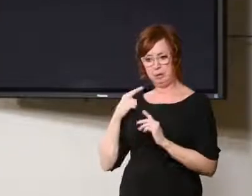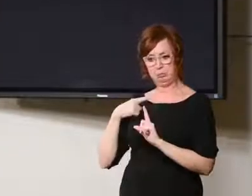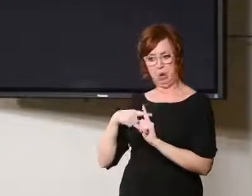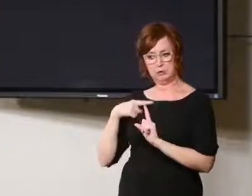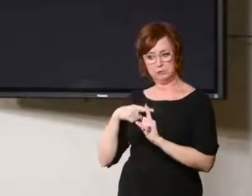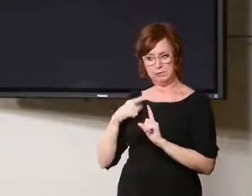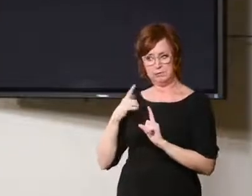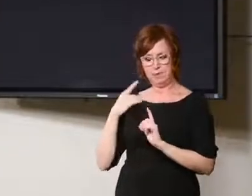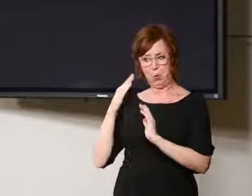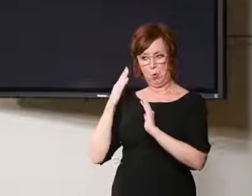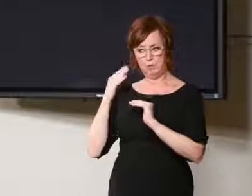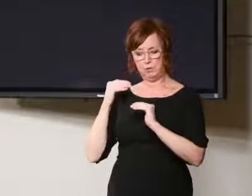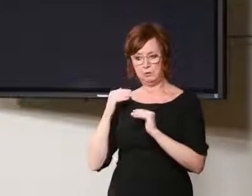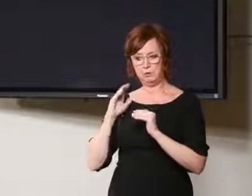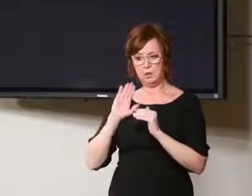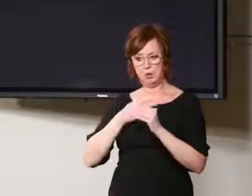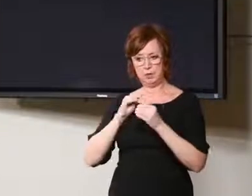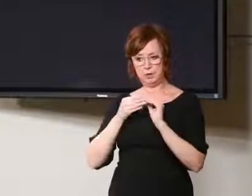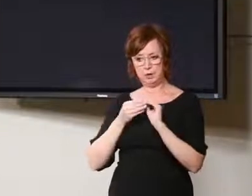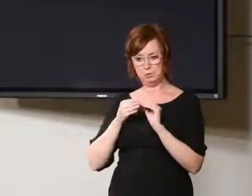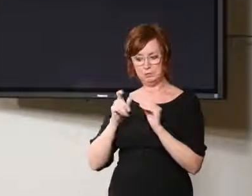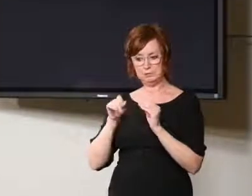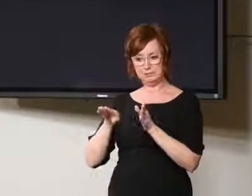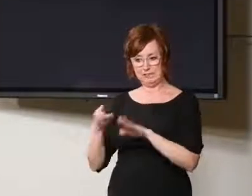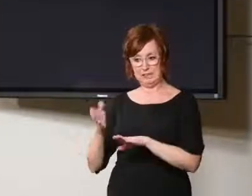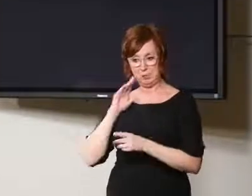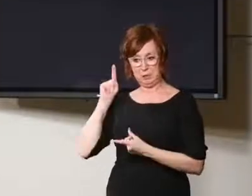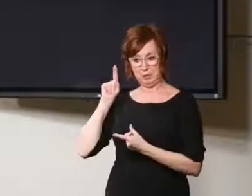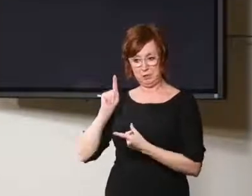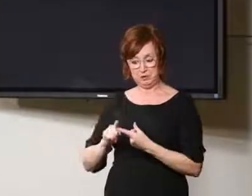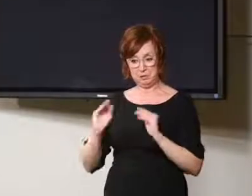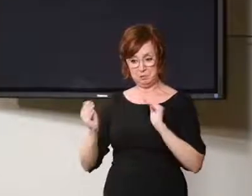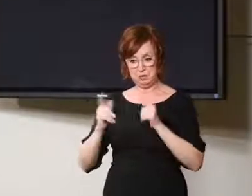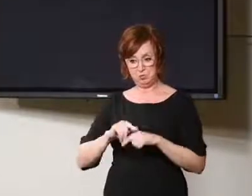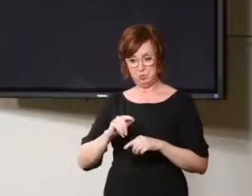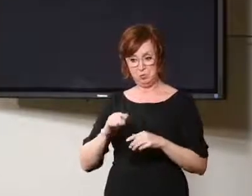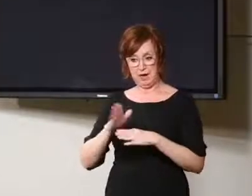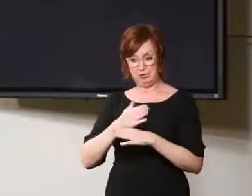ultimately be not as high as perhaps feared?